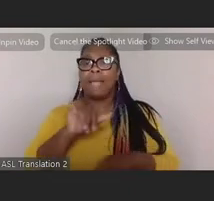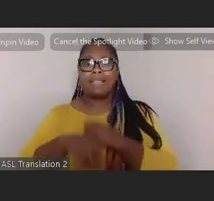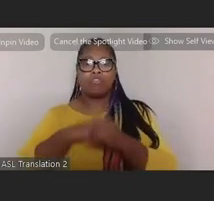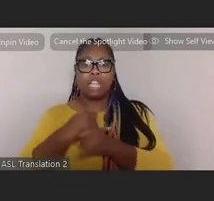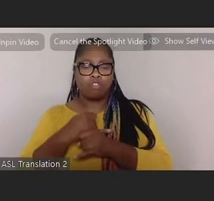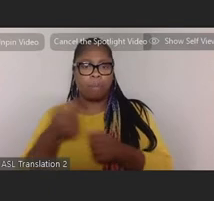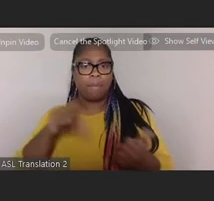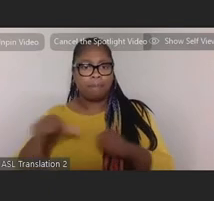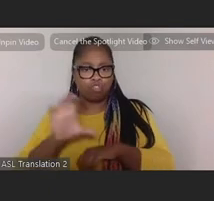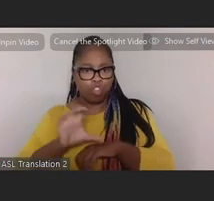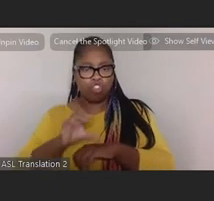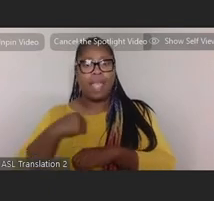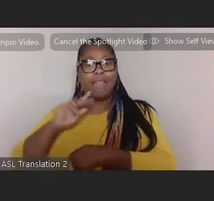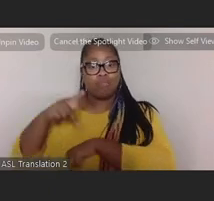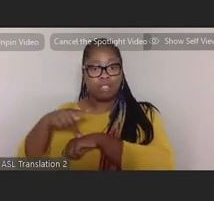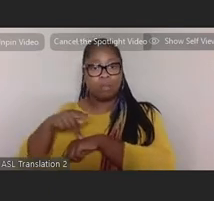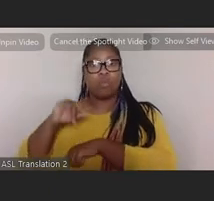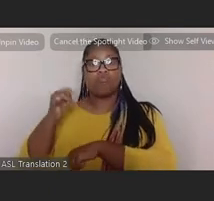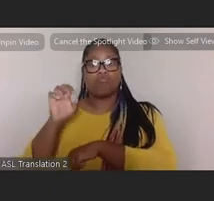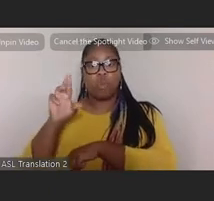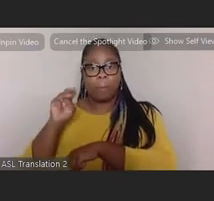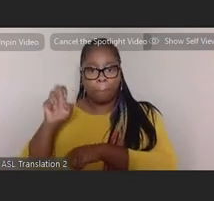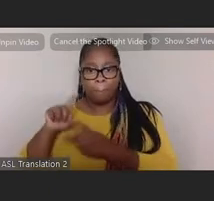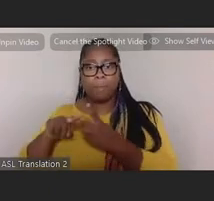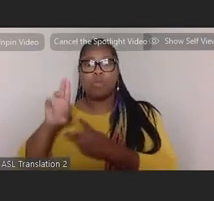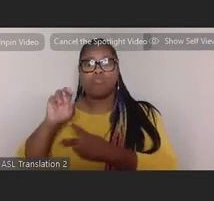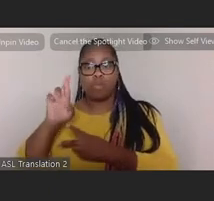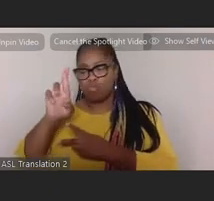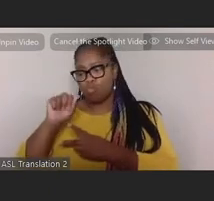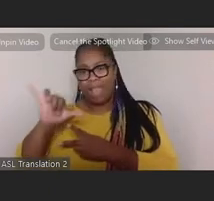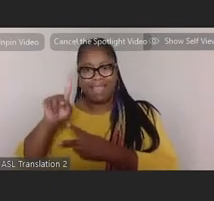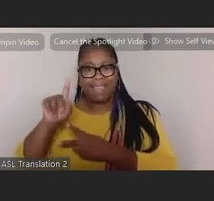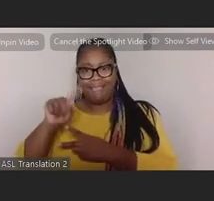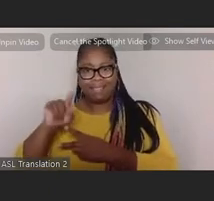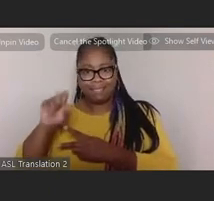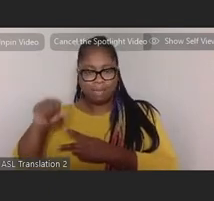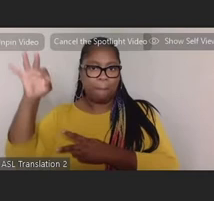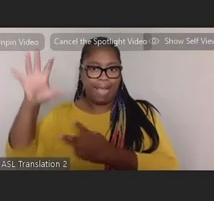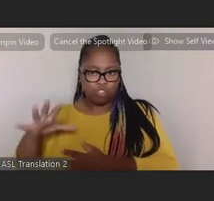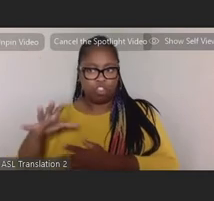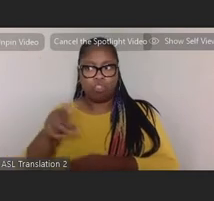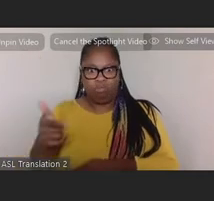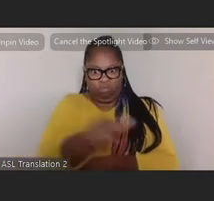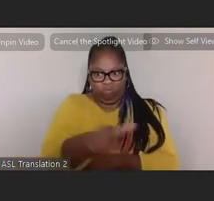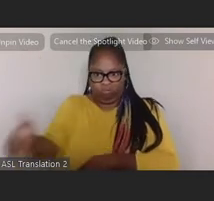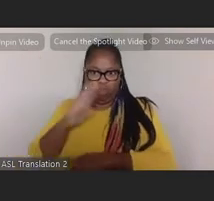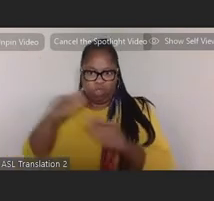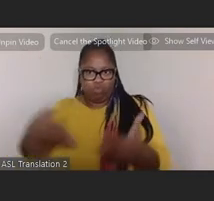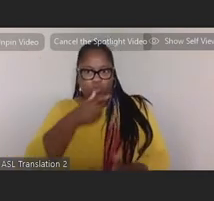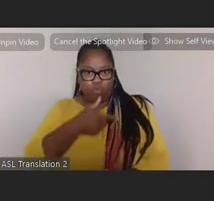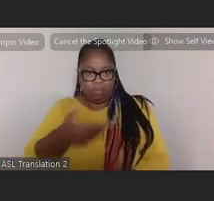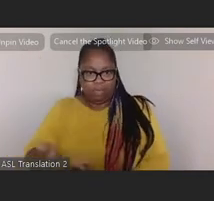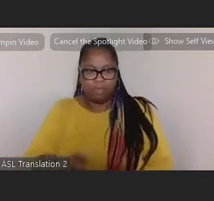Morris Jerome, a principal of the applicant, as well as Ray Kazis, pastor of the church. I will give Morris and the pastor a moment to introduce themselves. Next